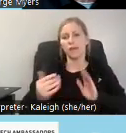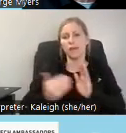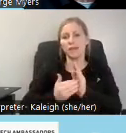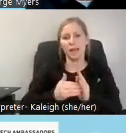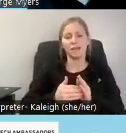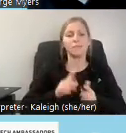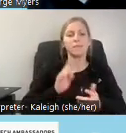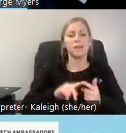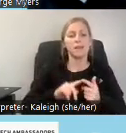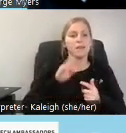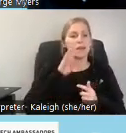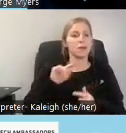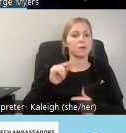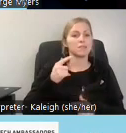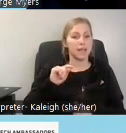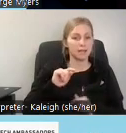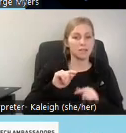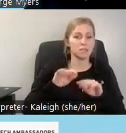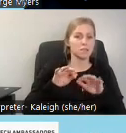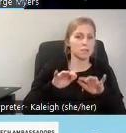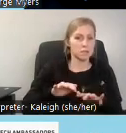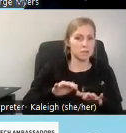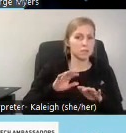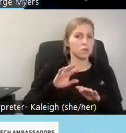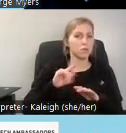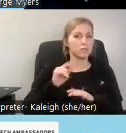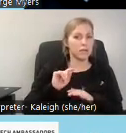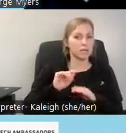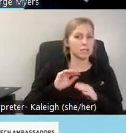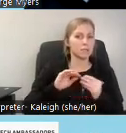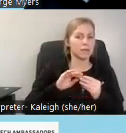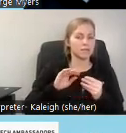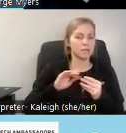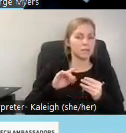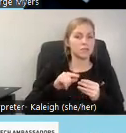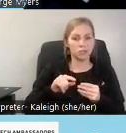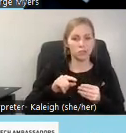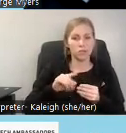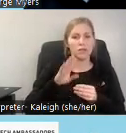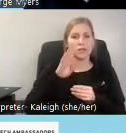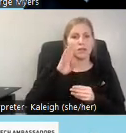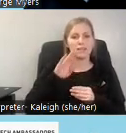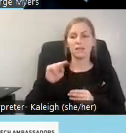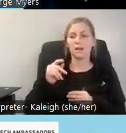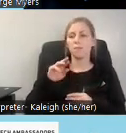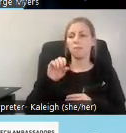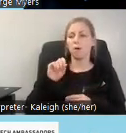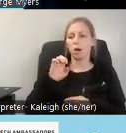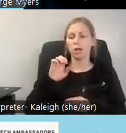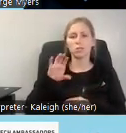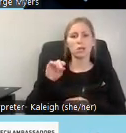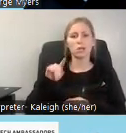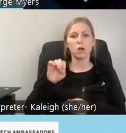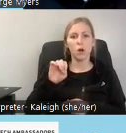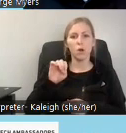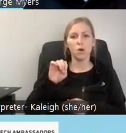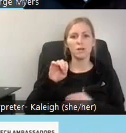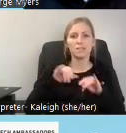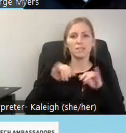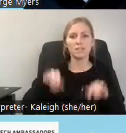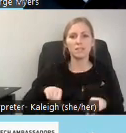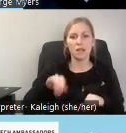entering text into a text message through a somewhat specialized Morse code system I programmed onto the